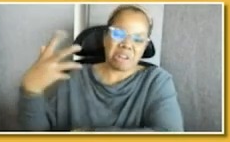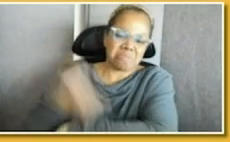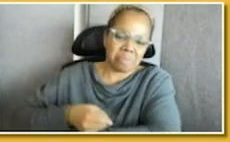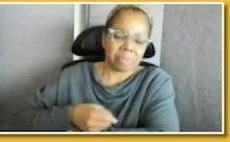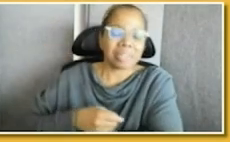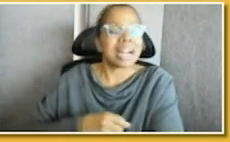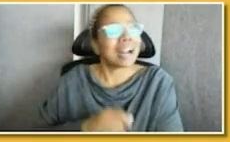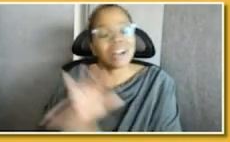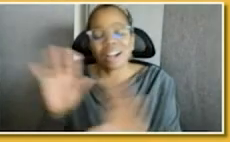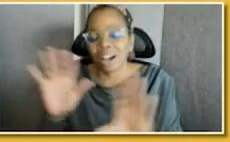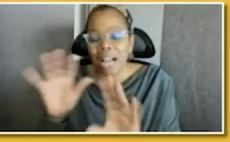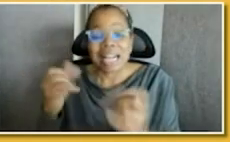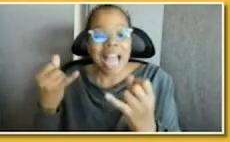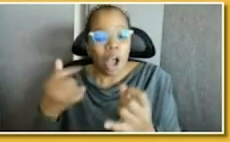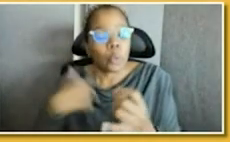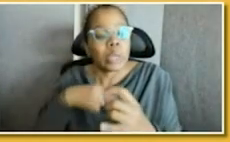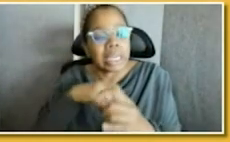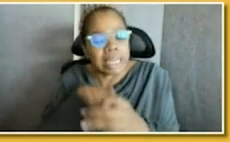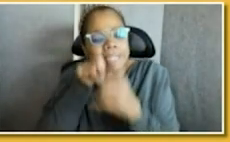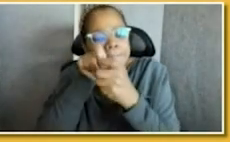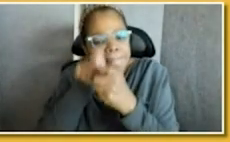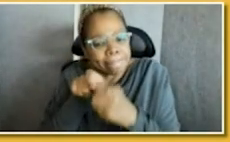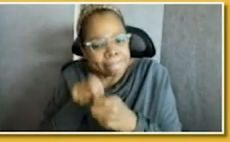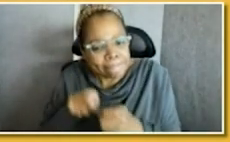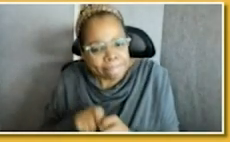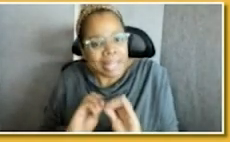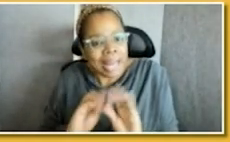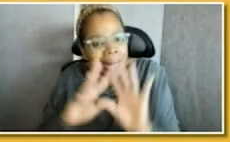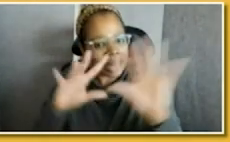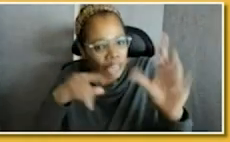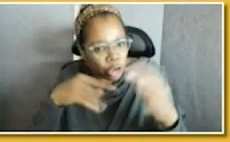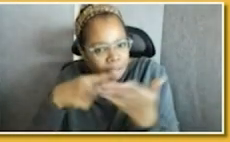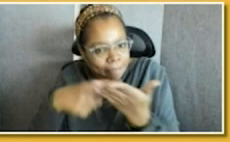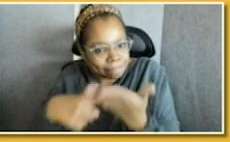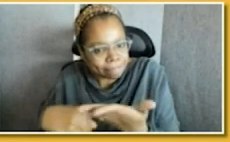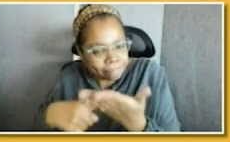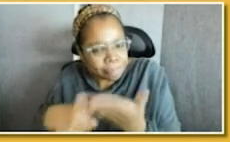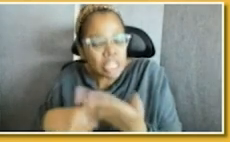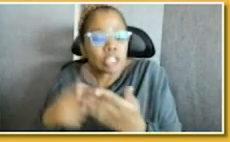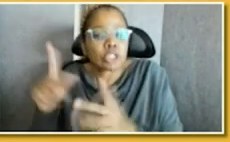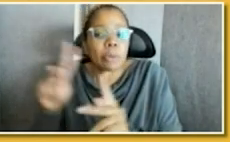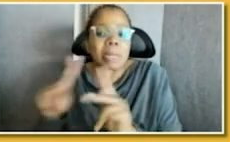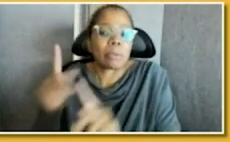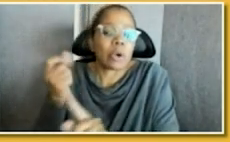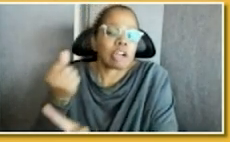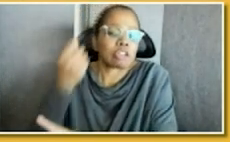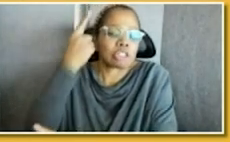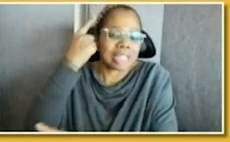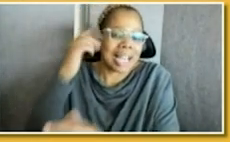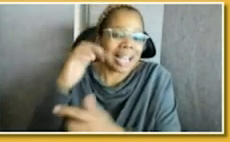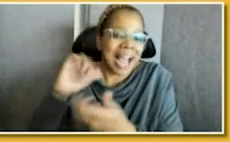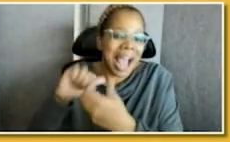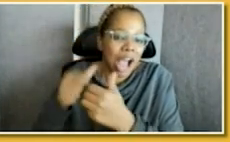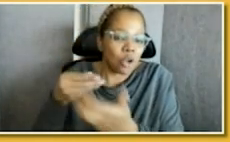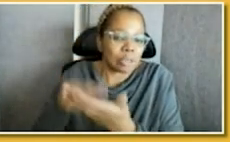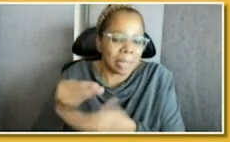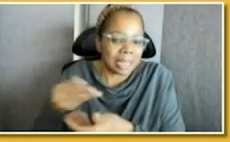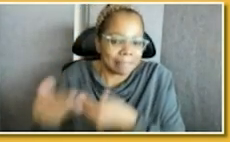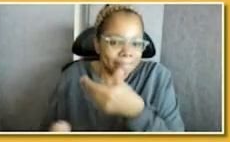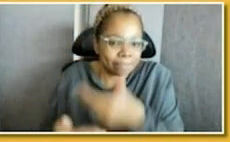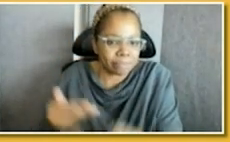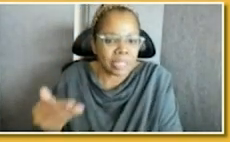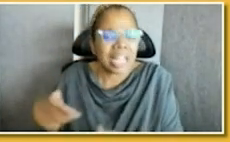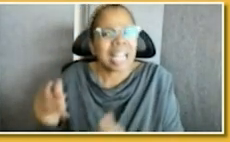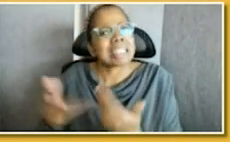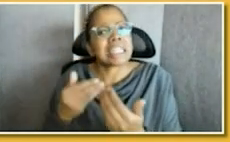understand where the money went. It's easy to say the government is inefficient. There are government managers that should be more